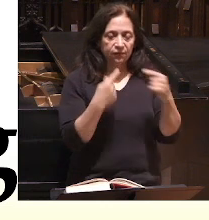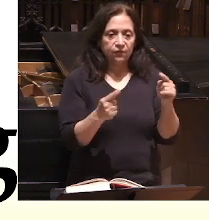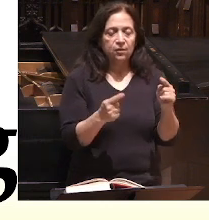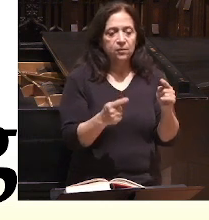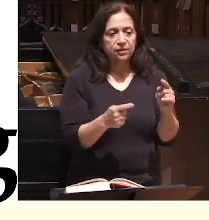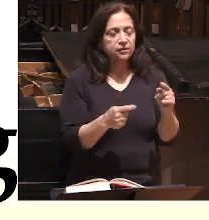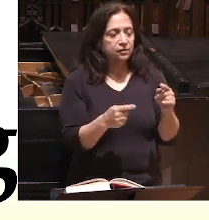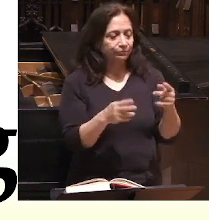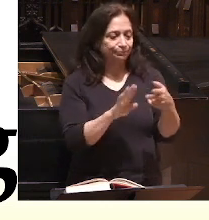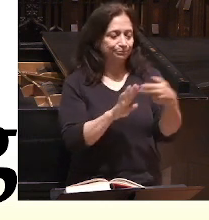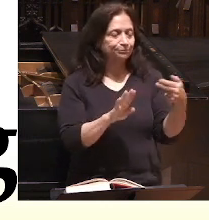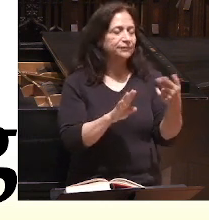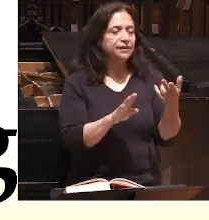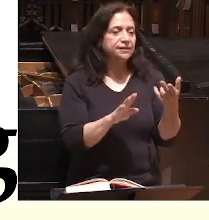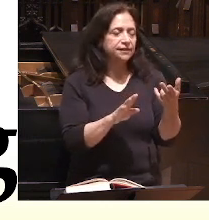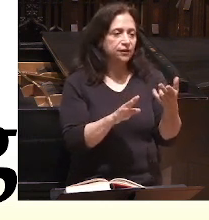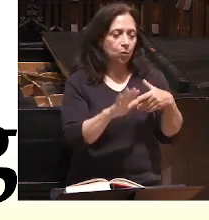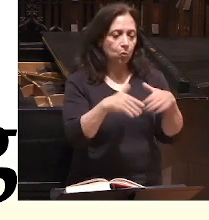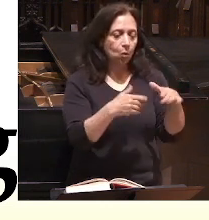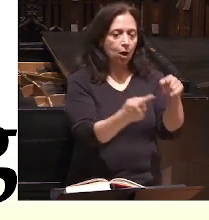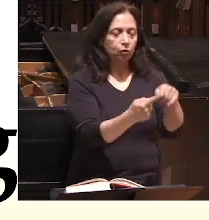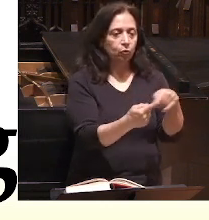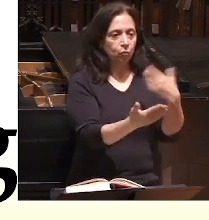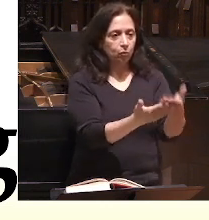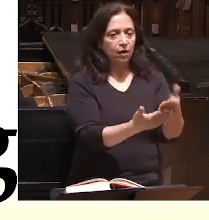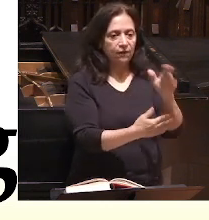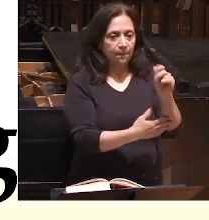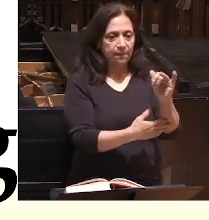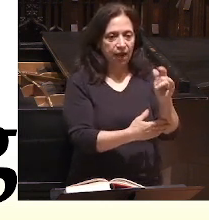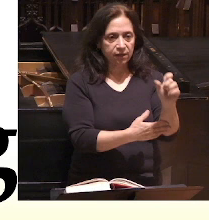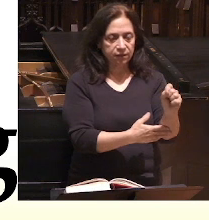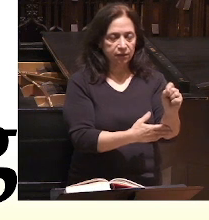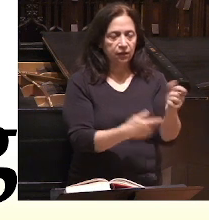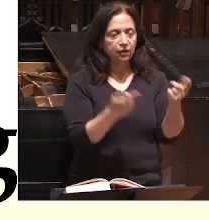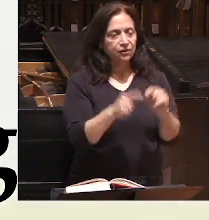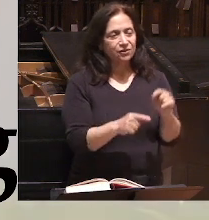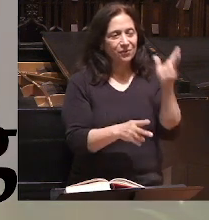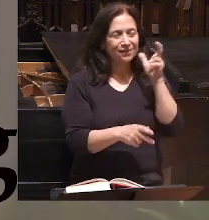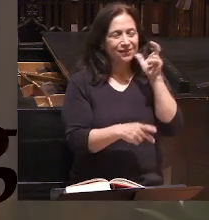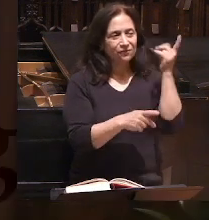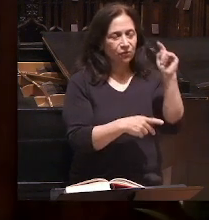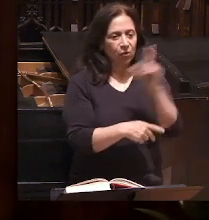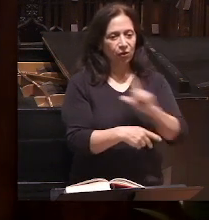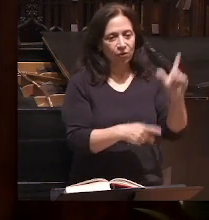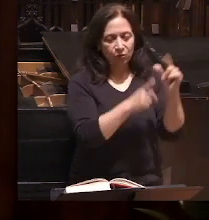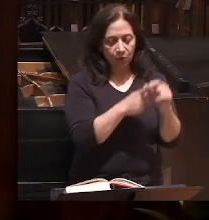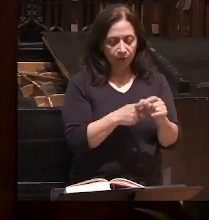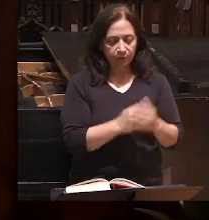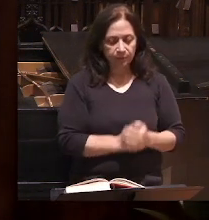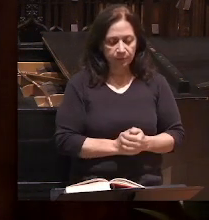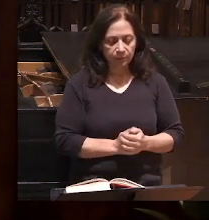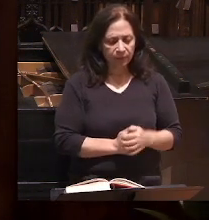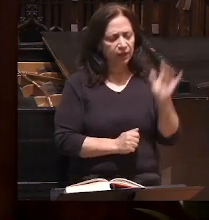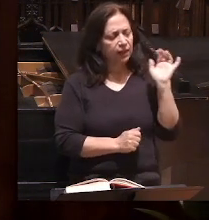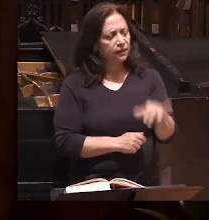to Emmaus. So let us listen together for a word from the Lord. Now on that